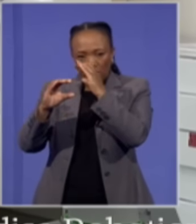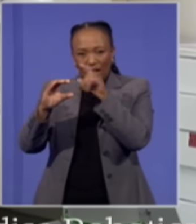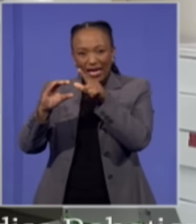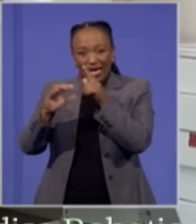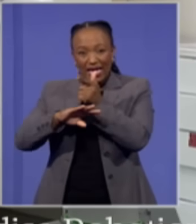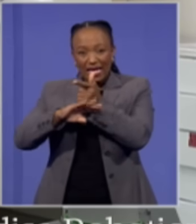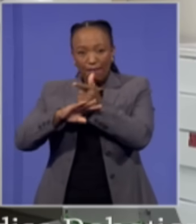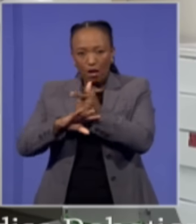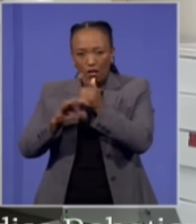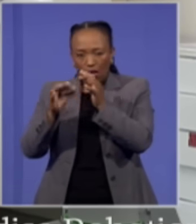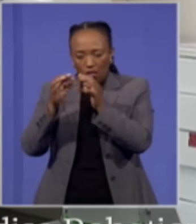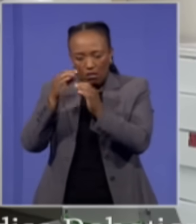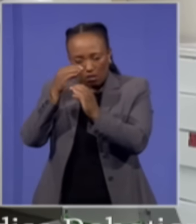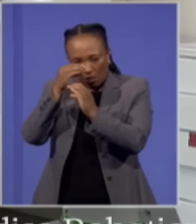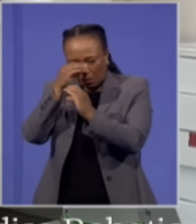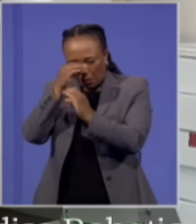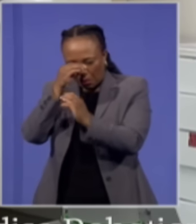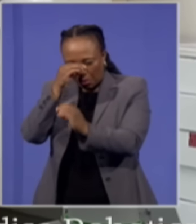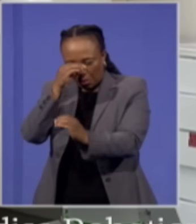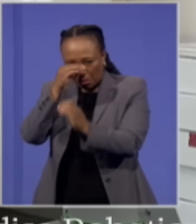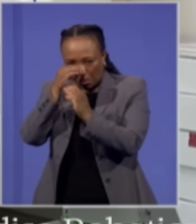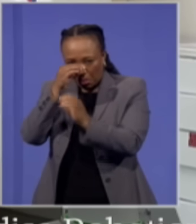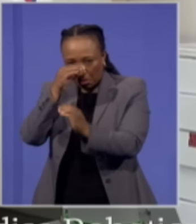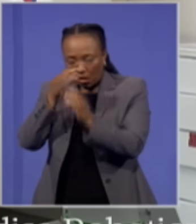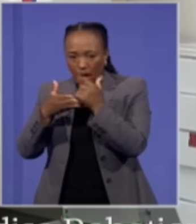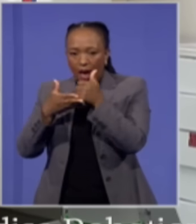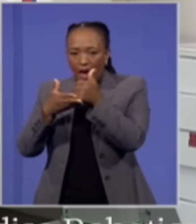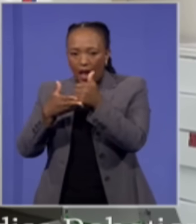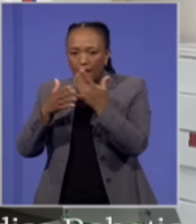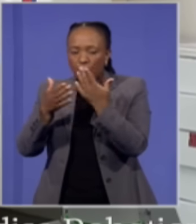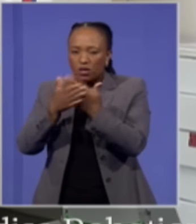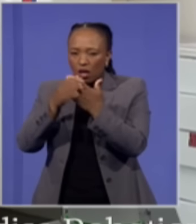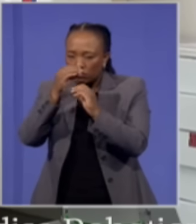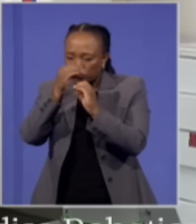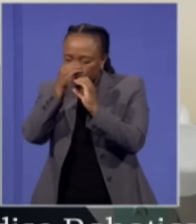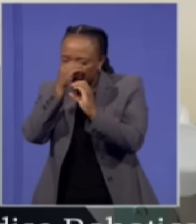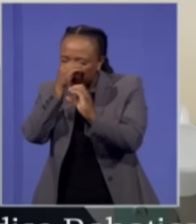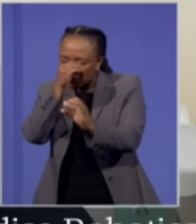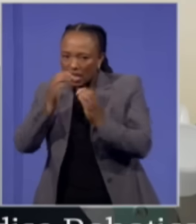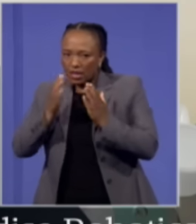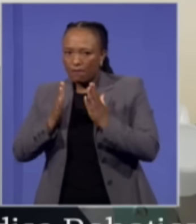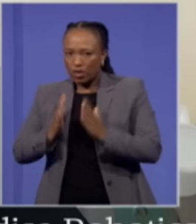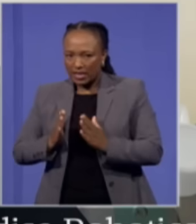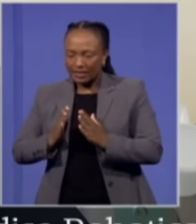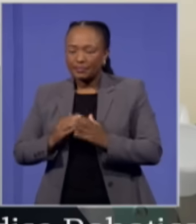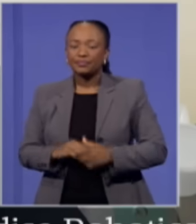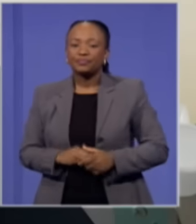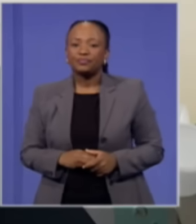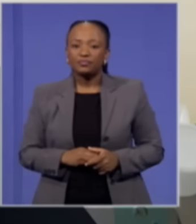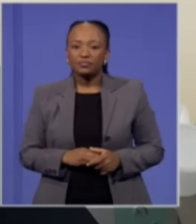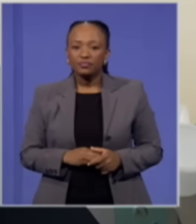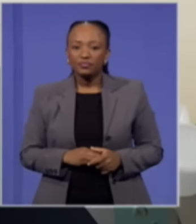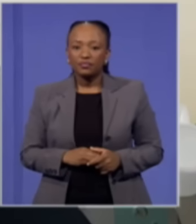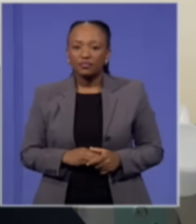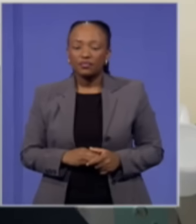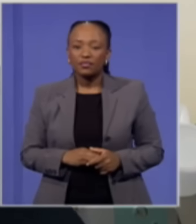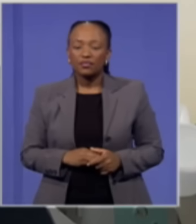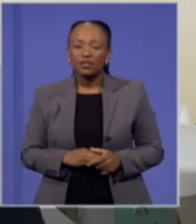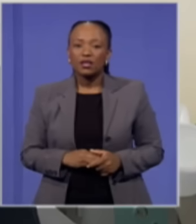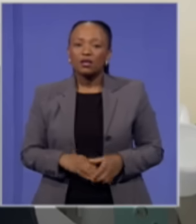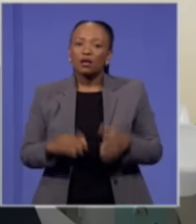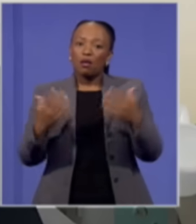It is also an angulated camera, so it will allow you to look behind structures. what the huge or big advantage for me